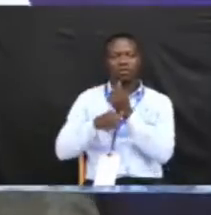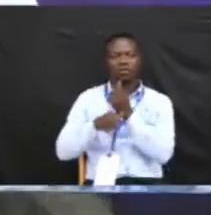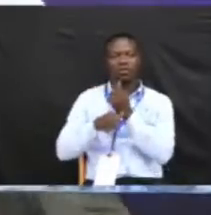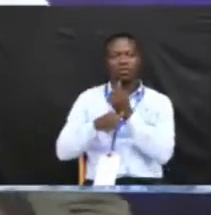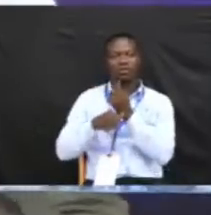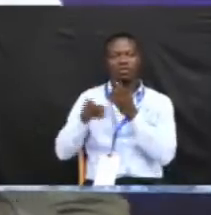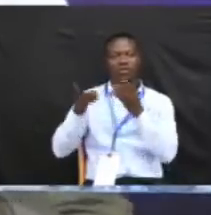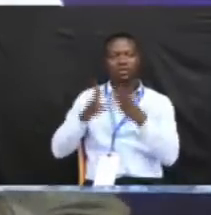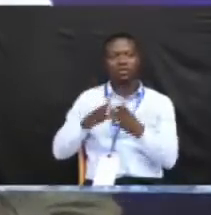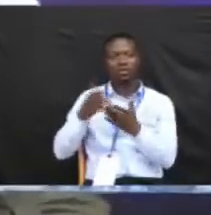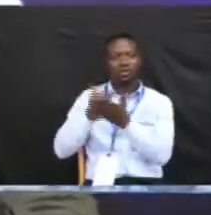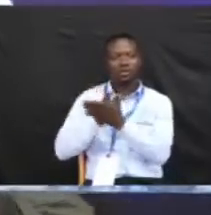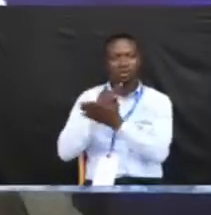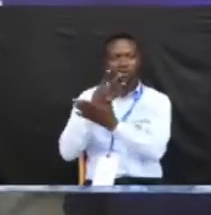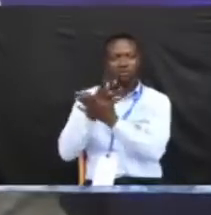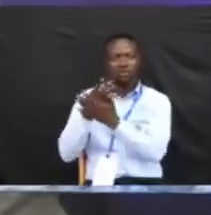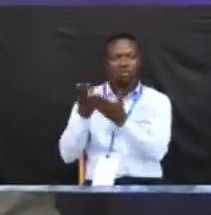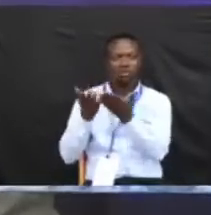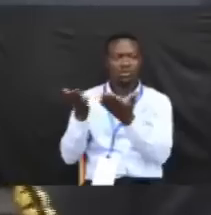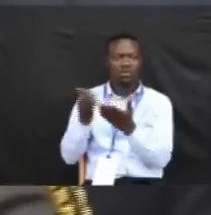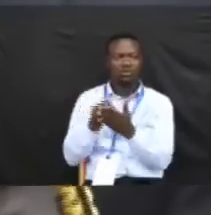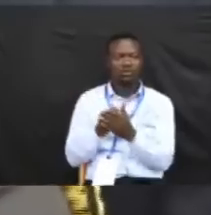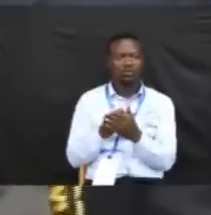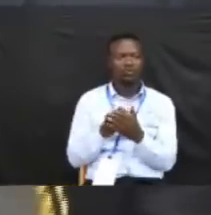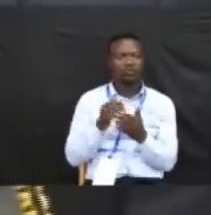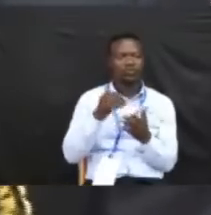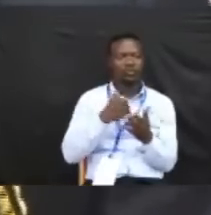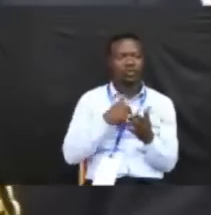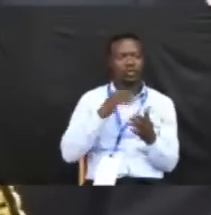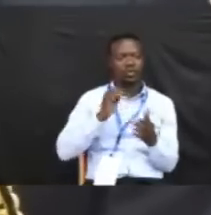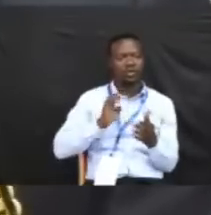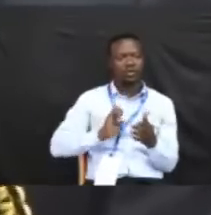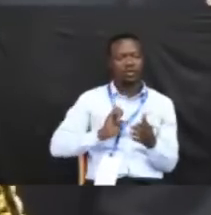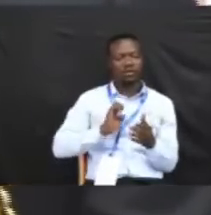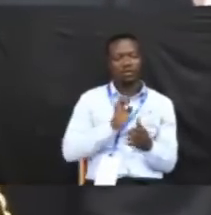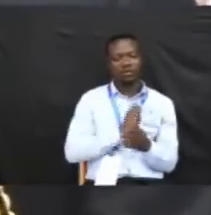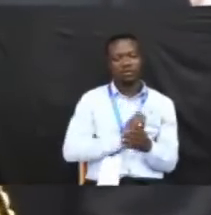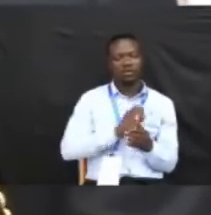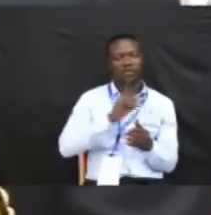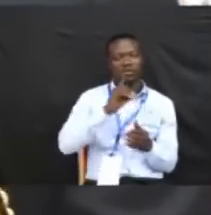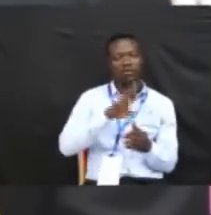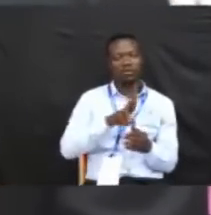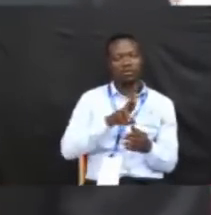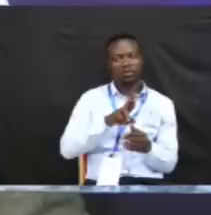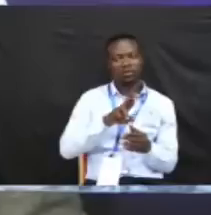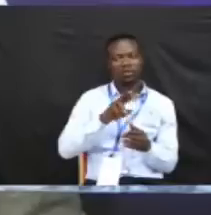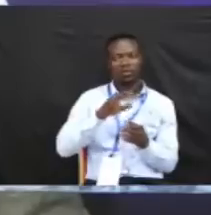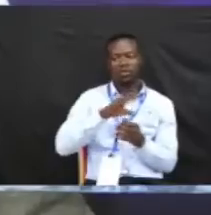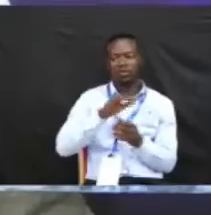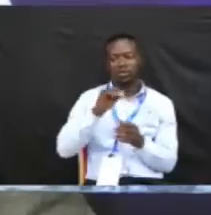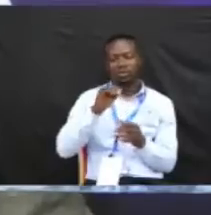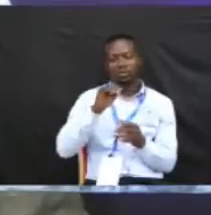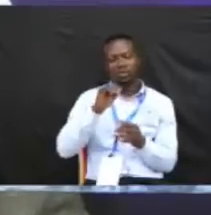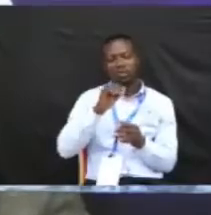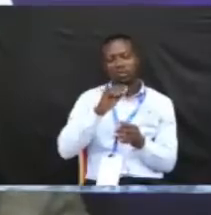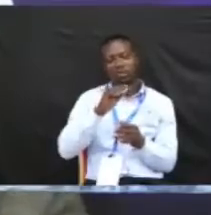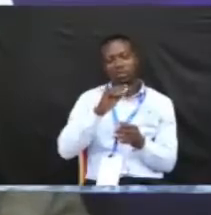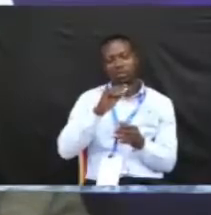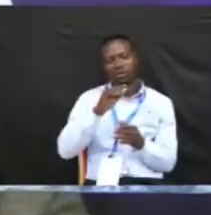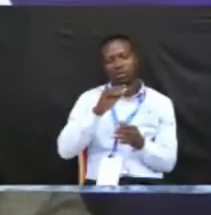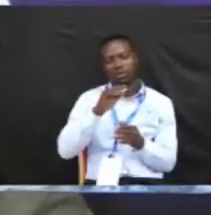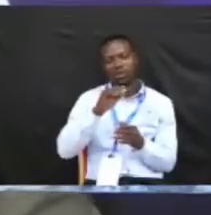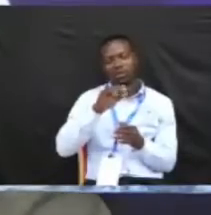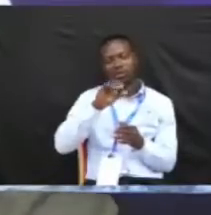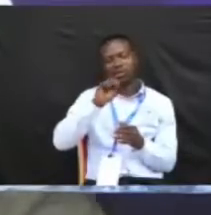Prison Service. We have Elder Dr. Ant Mesus Sang